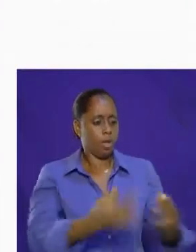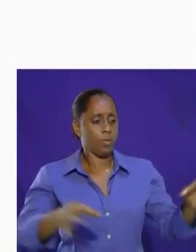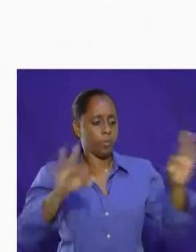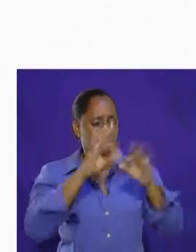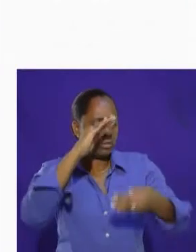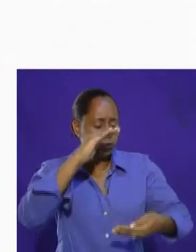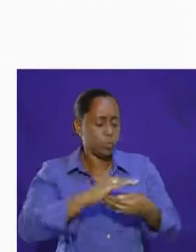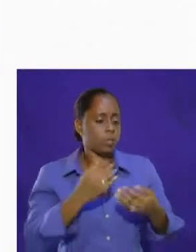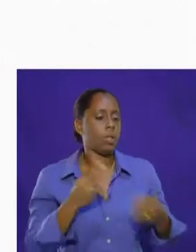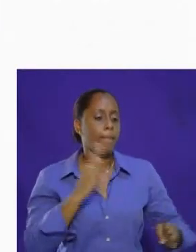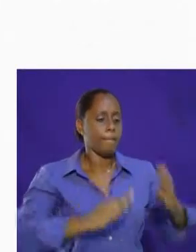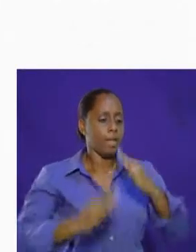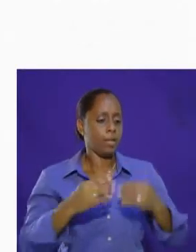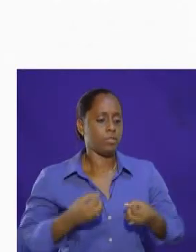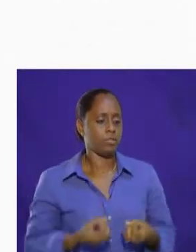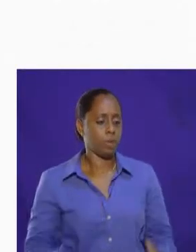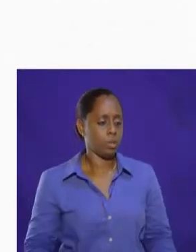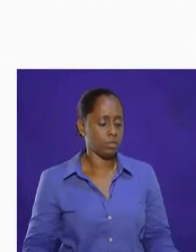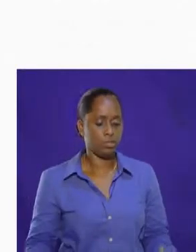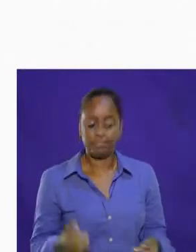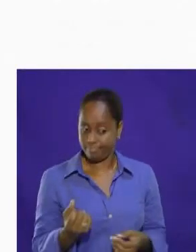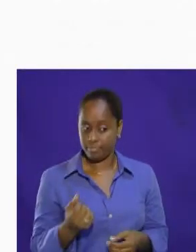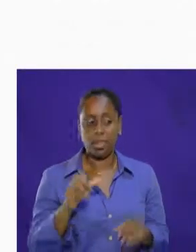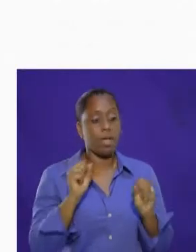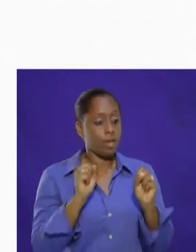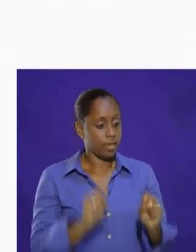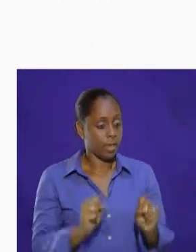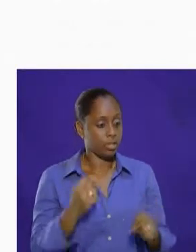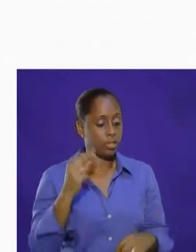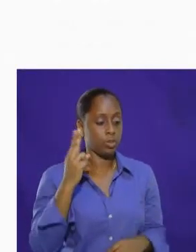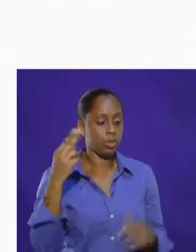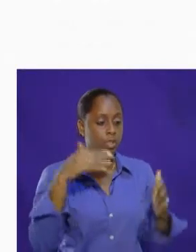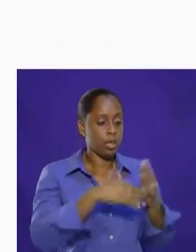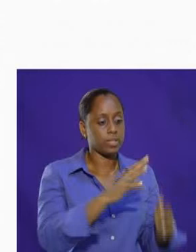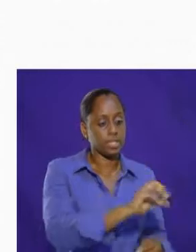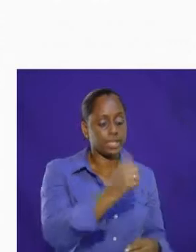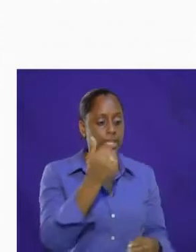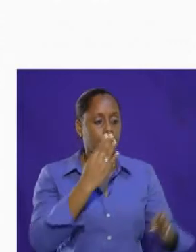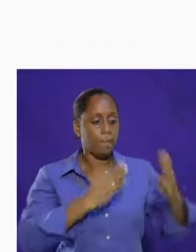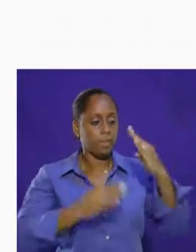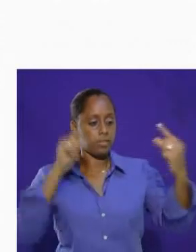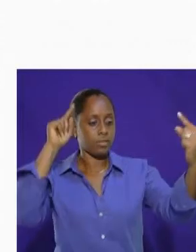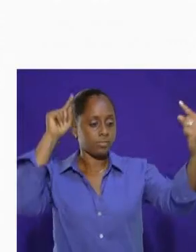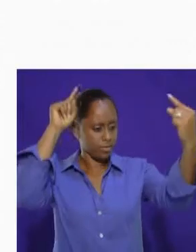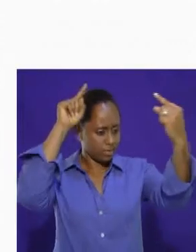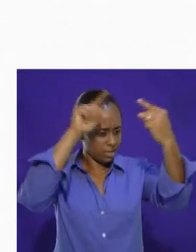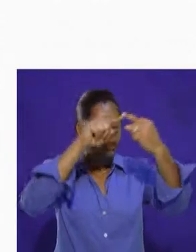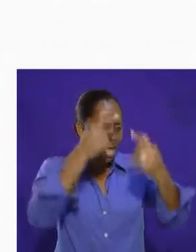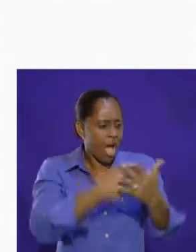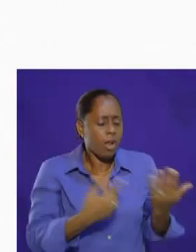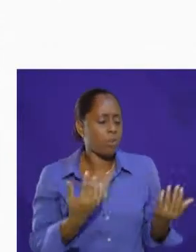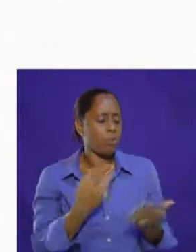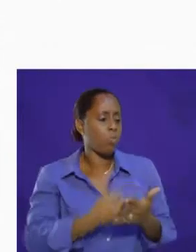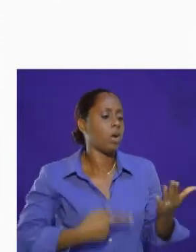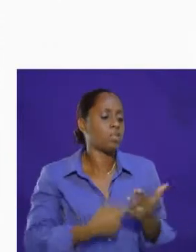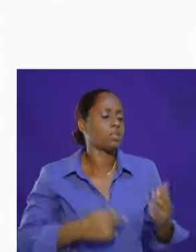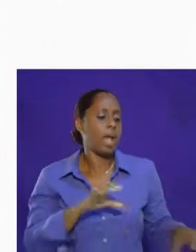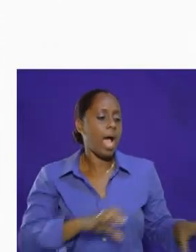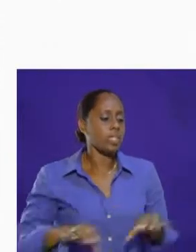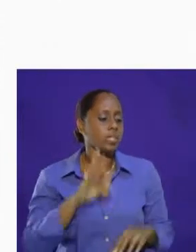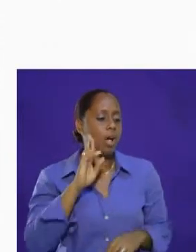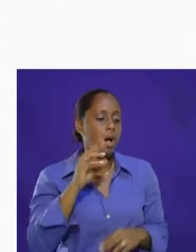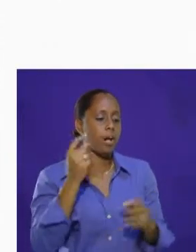Why is it important to reduce biodiversity loss? Can the 2010 biodiversity target be